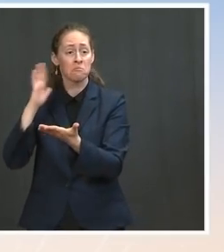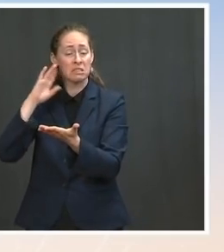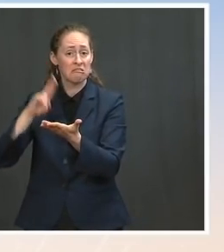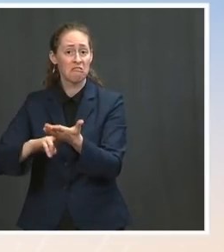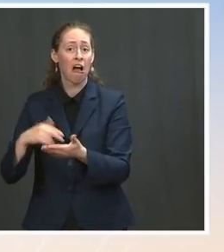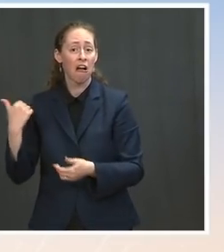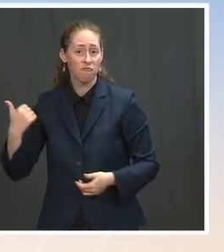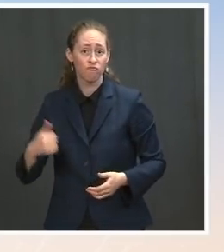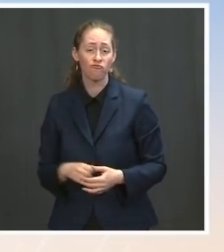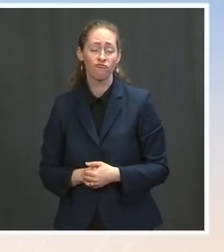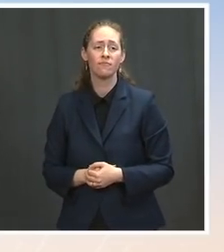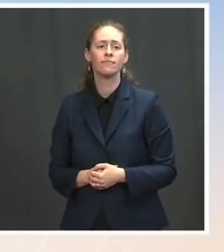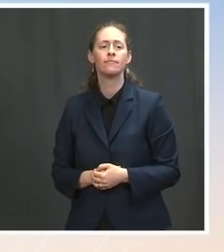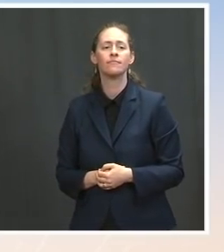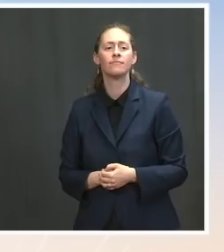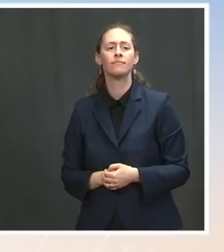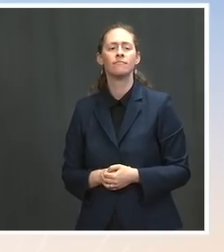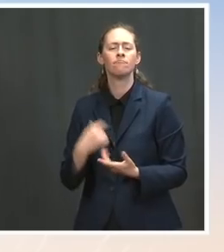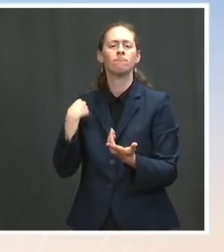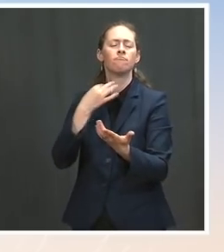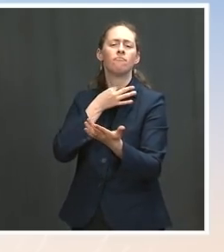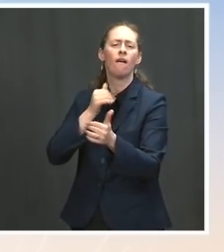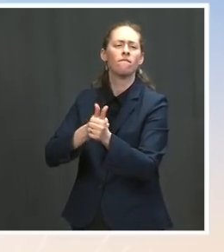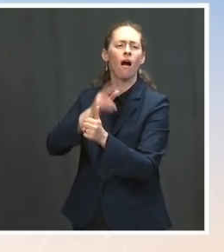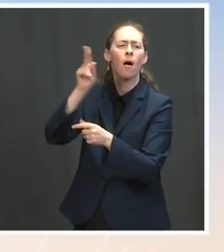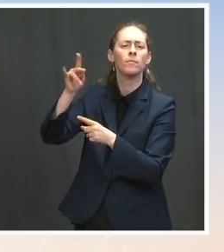follow-ups on JBS. Obviously, the White House is